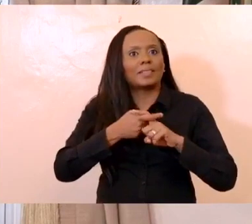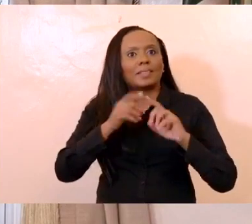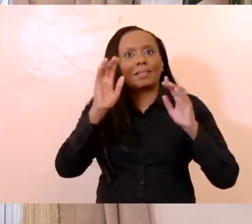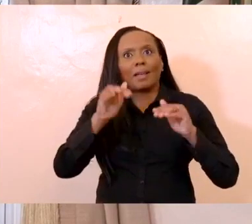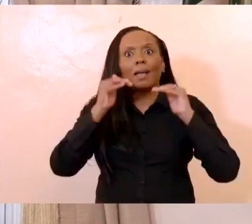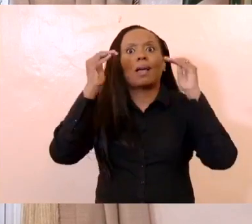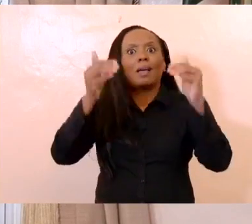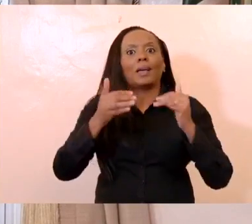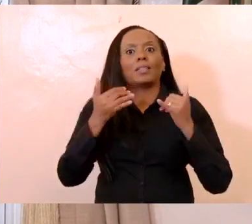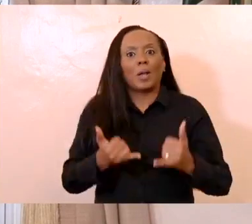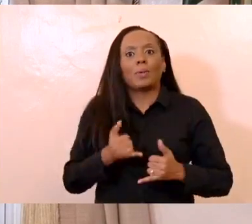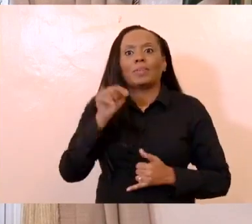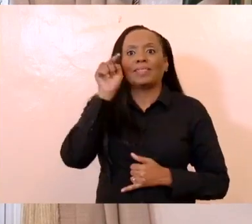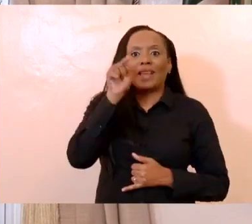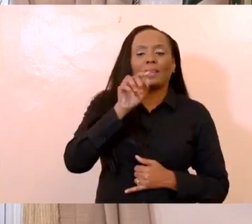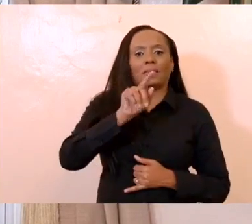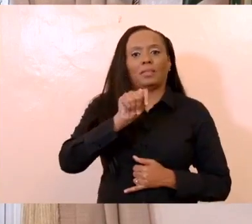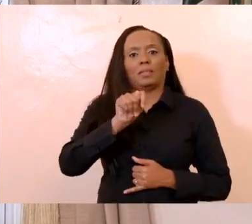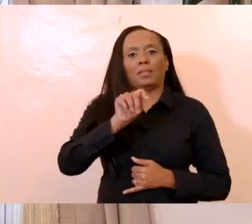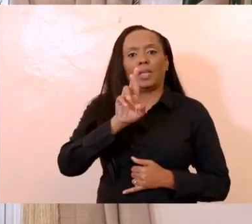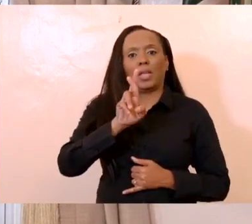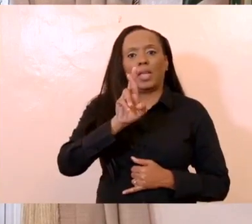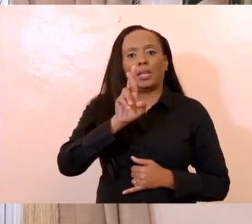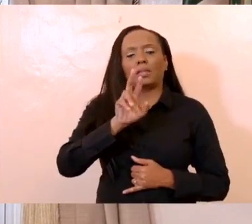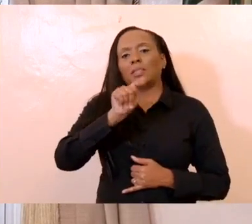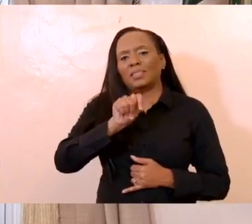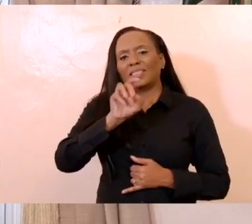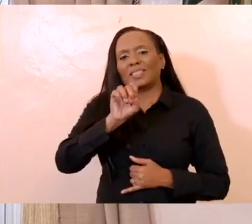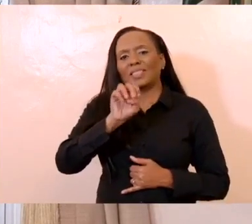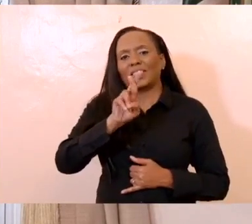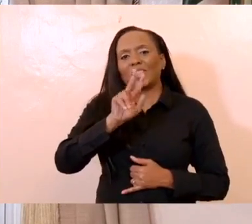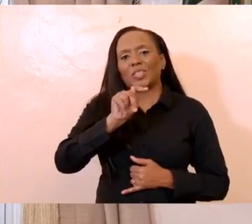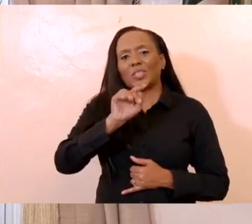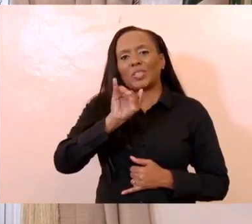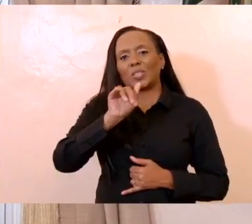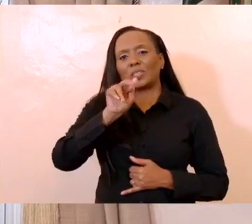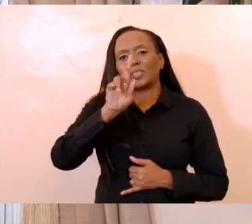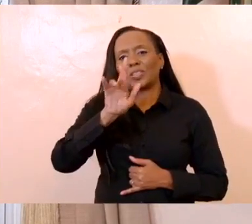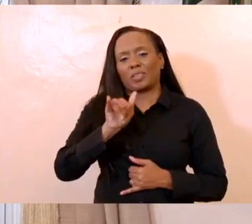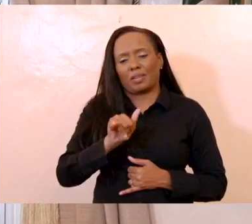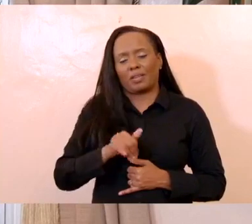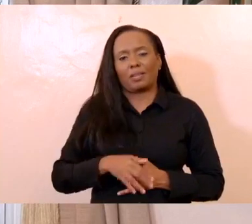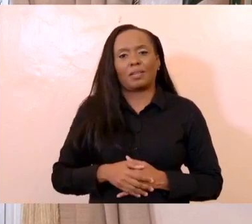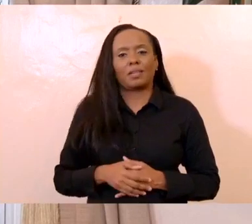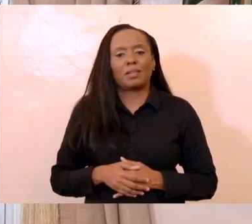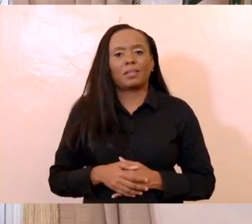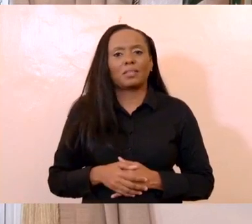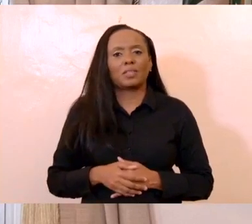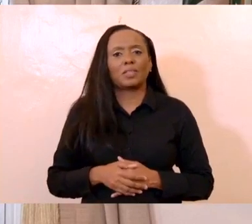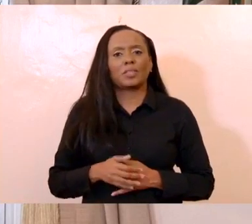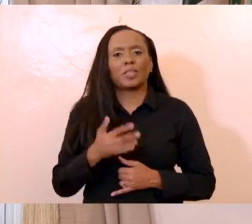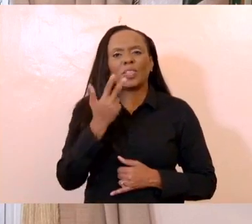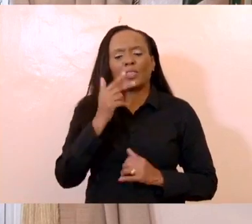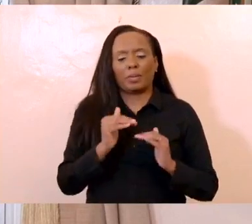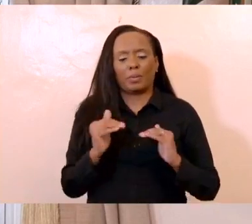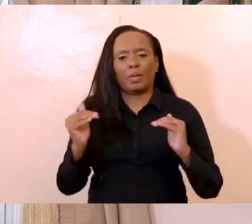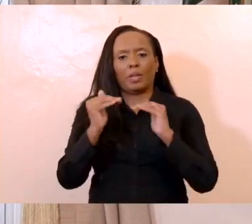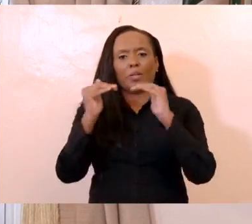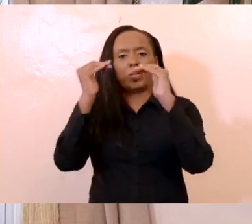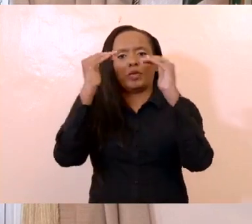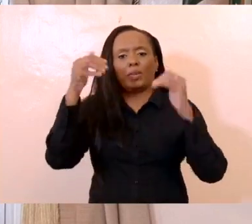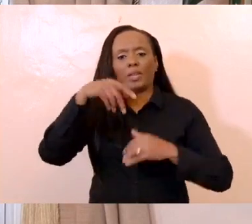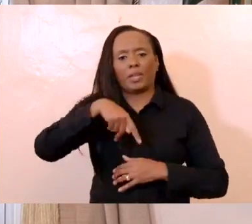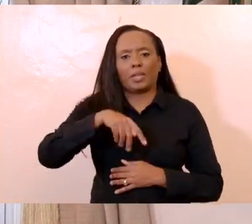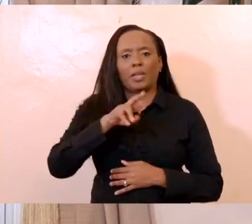like that. At the beginning, obviously, we are only really concerned about the primary contacts because those are the people who would need